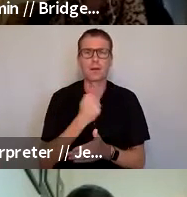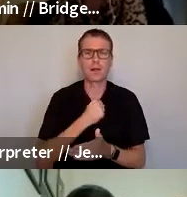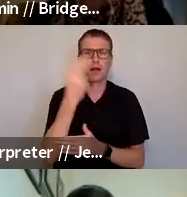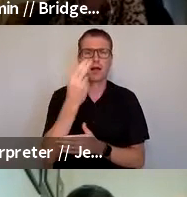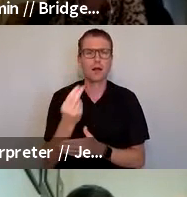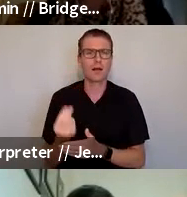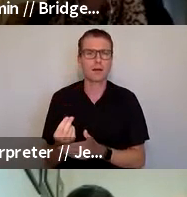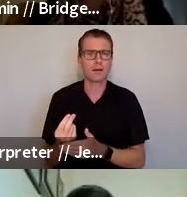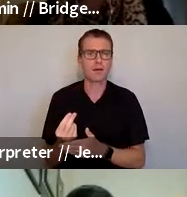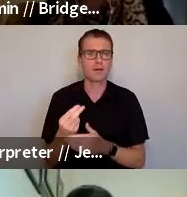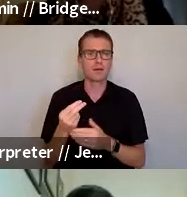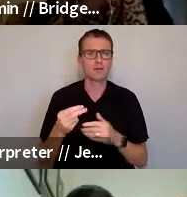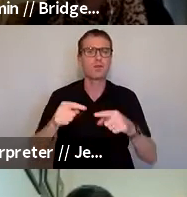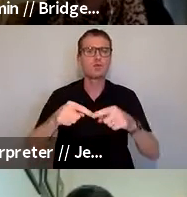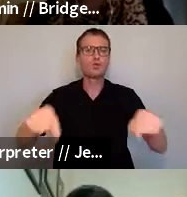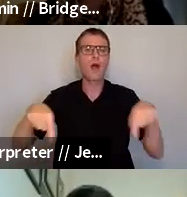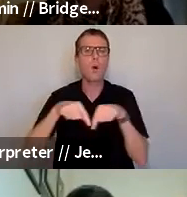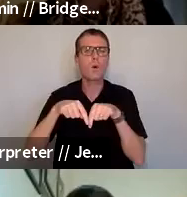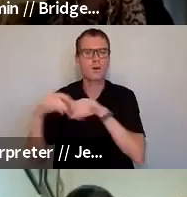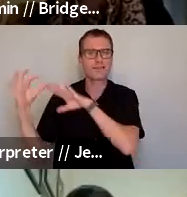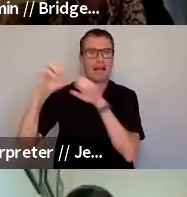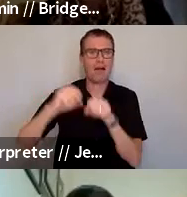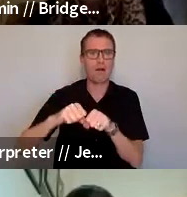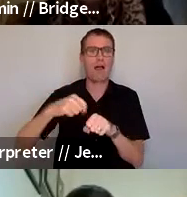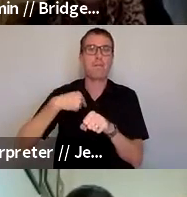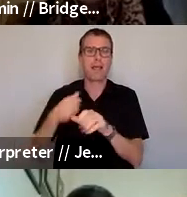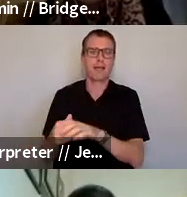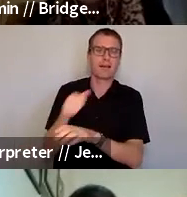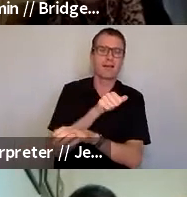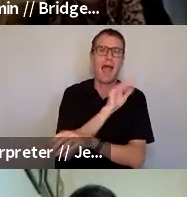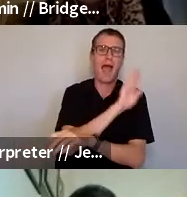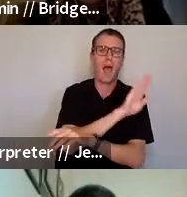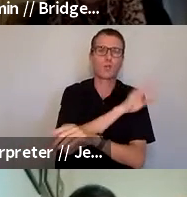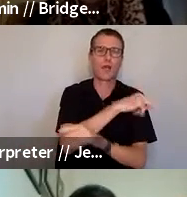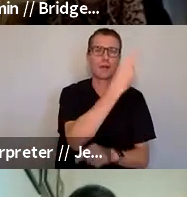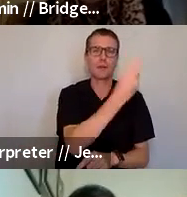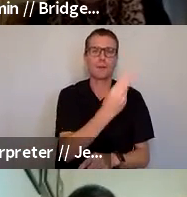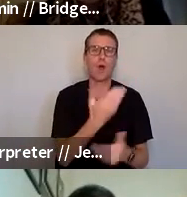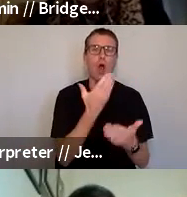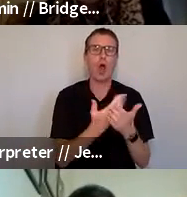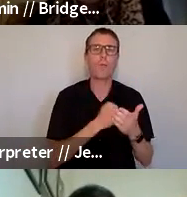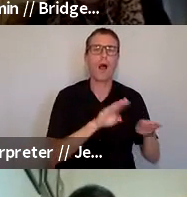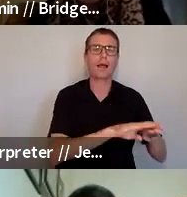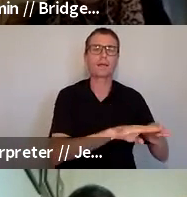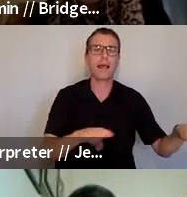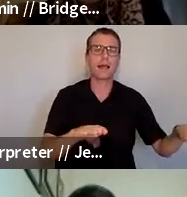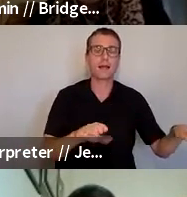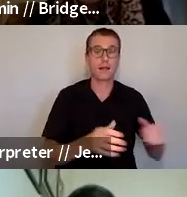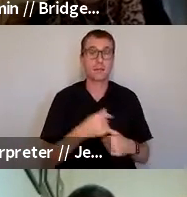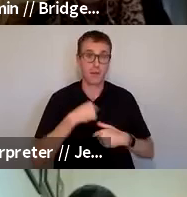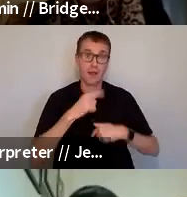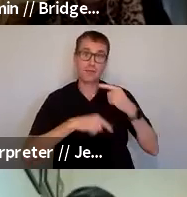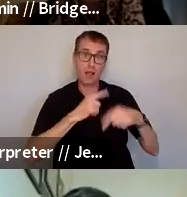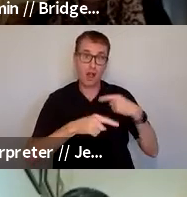me. So now I'm painting on the deck. But I am continuing to practice. I'm very positive about the ways in which we can